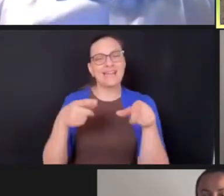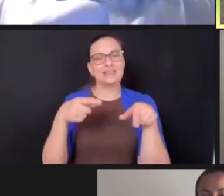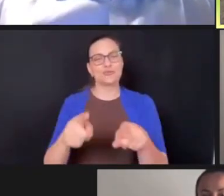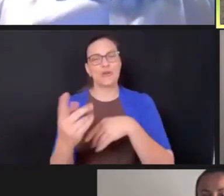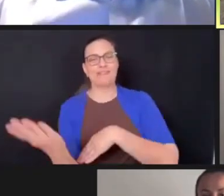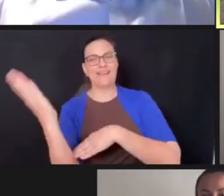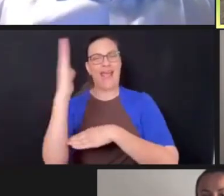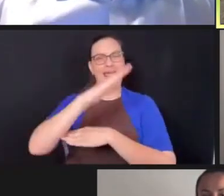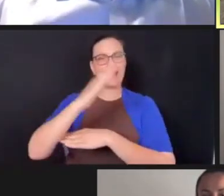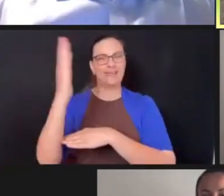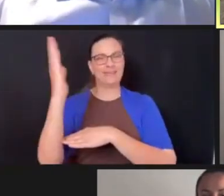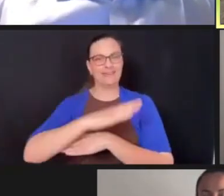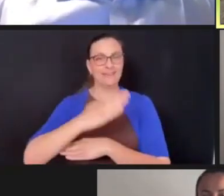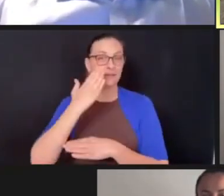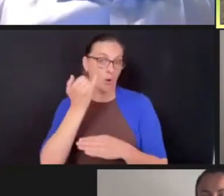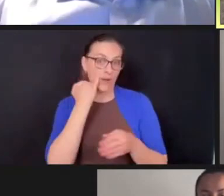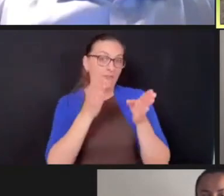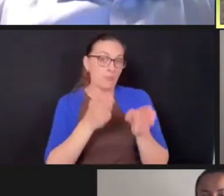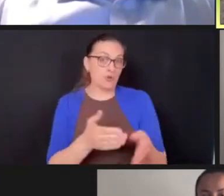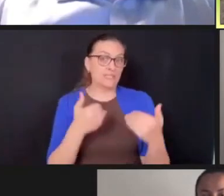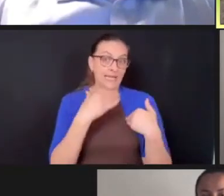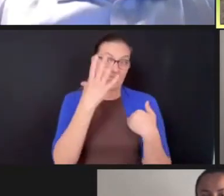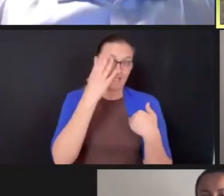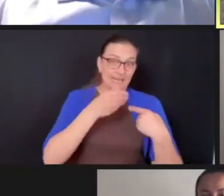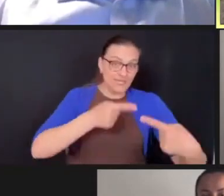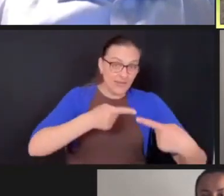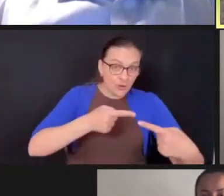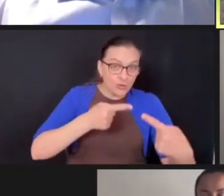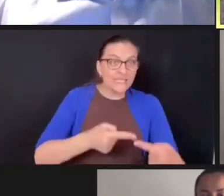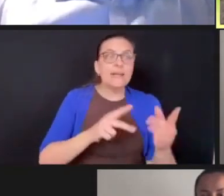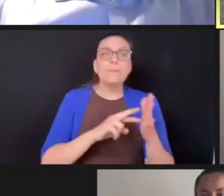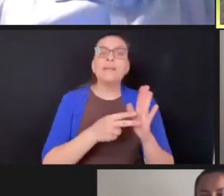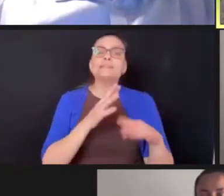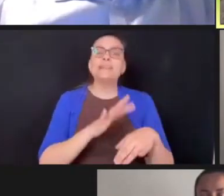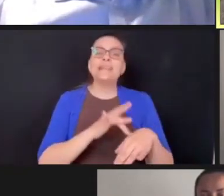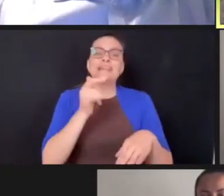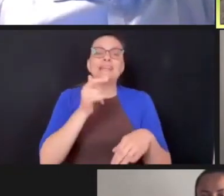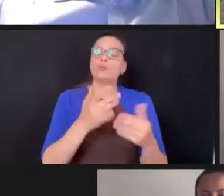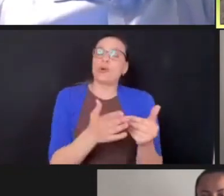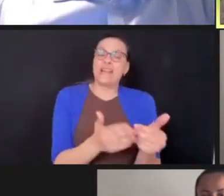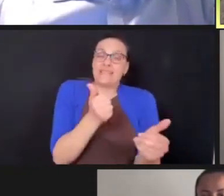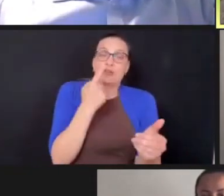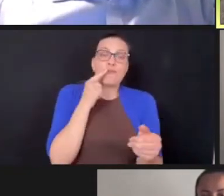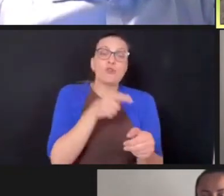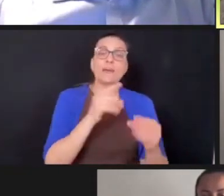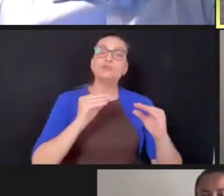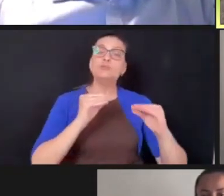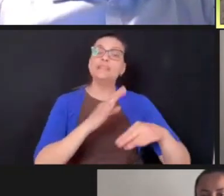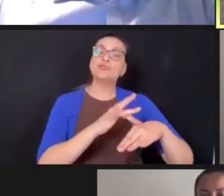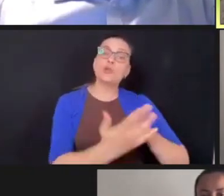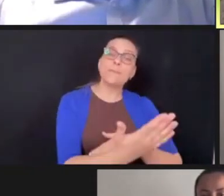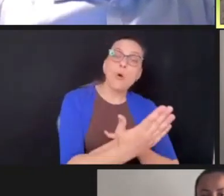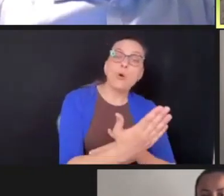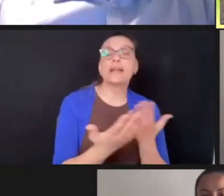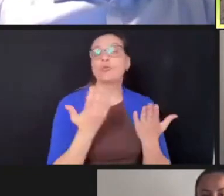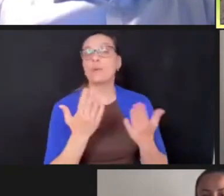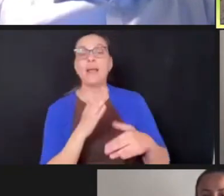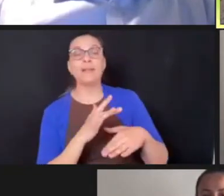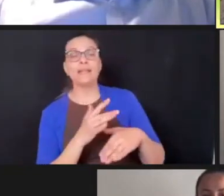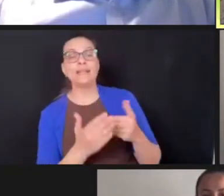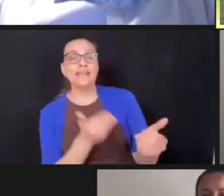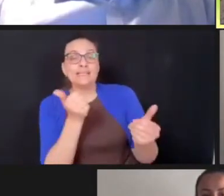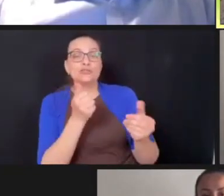make it easier for them to teach early in the morning or easier to teach in the afternoon, that's something that you could certainly think